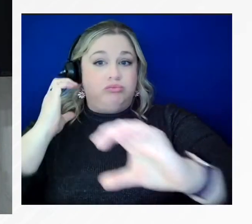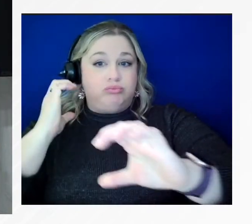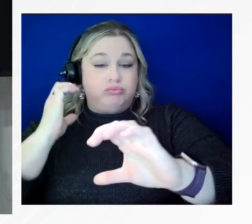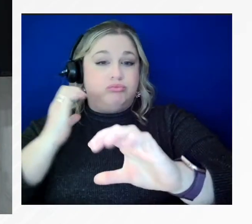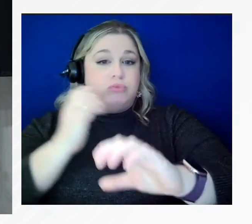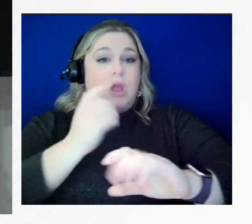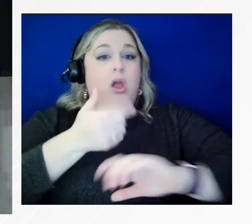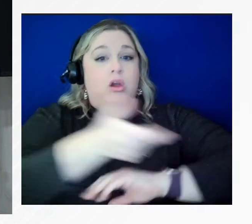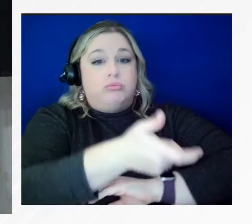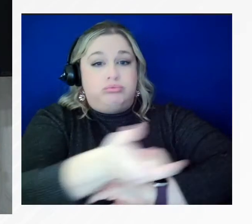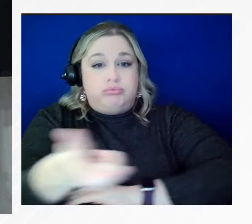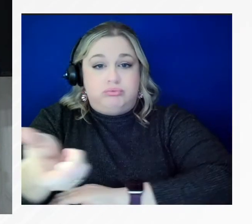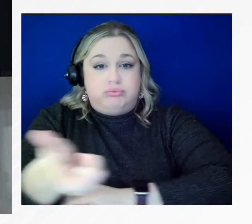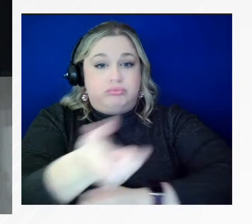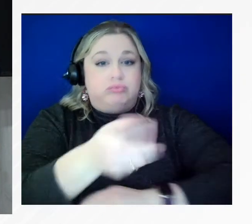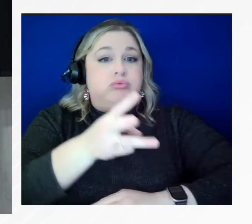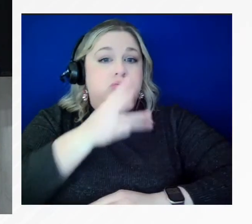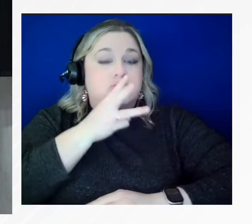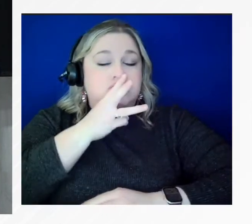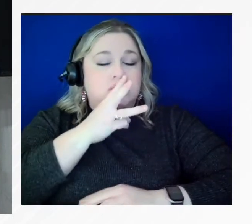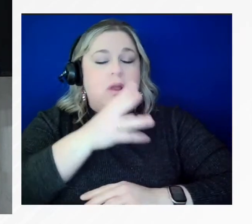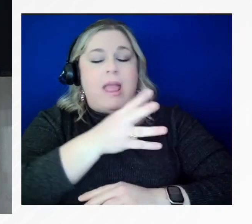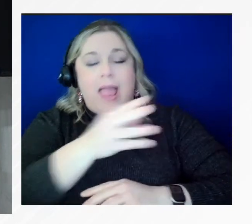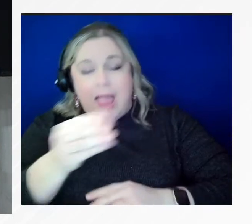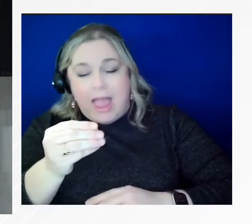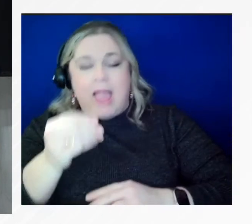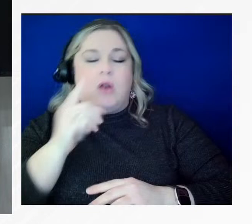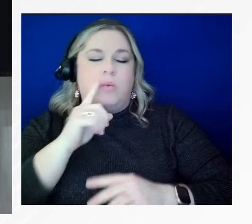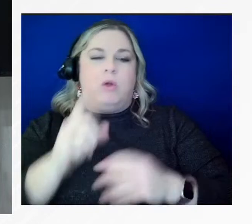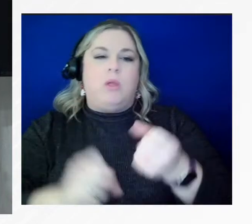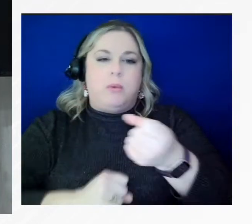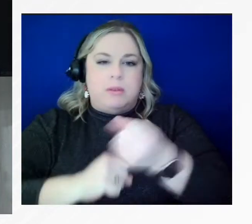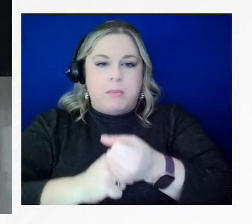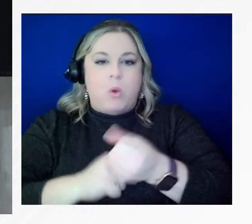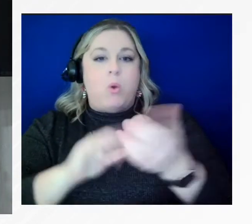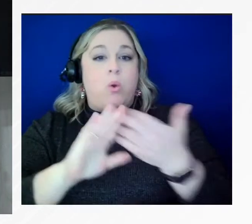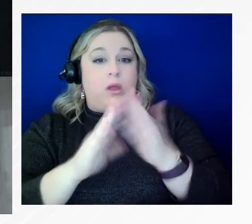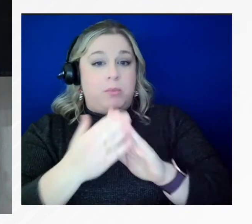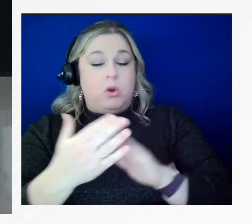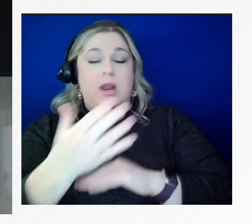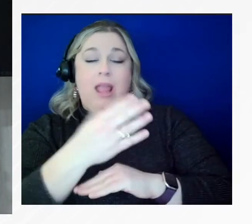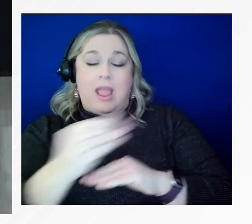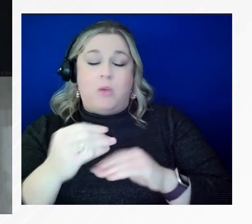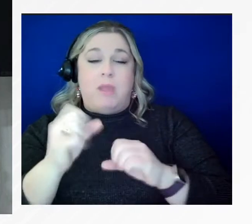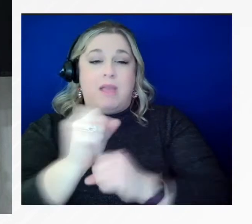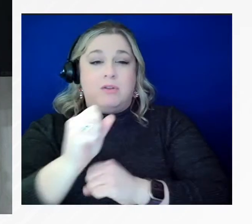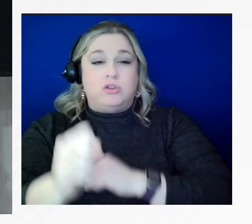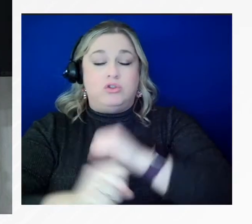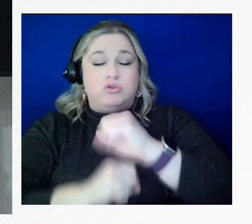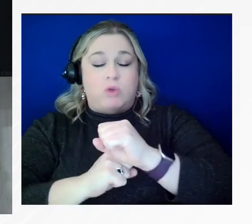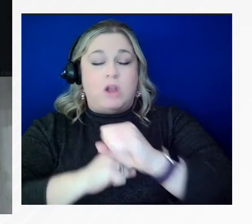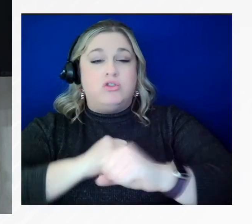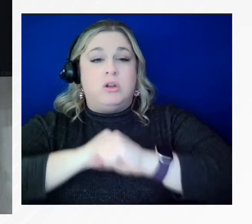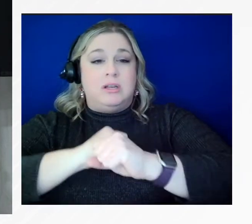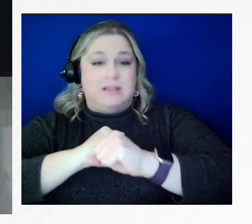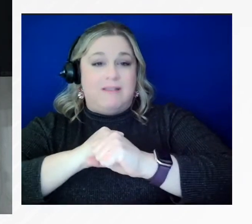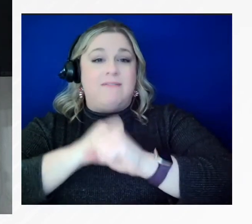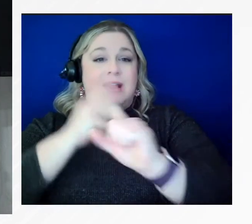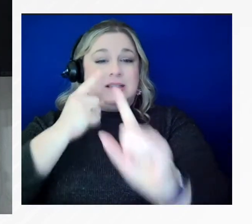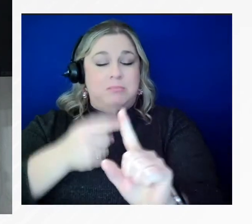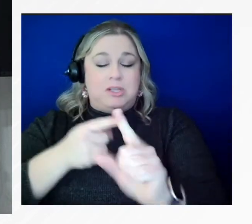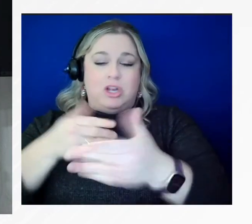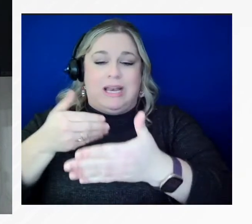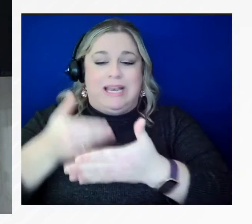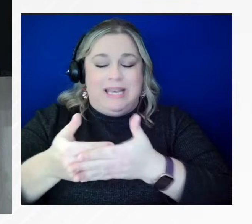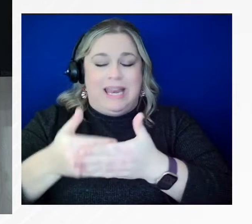to support the community, and also with the structure defense mission and mopping up once again around those homes. That's the end